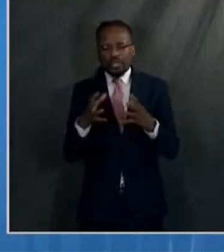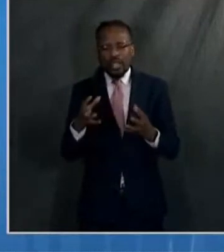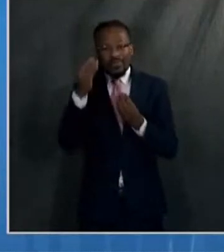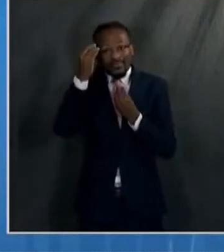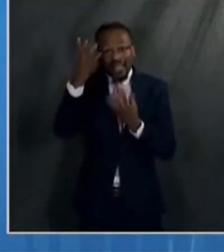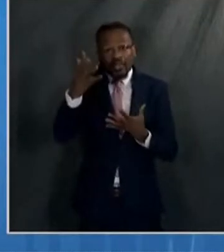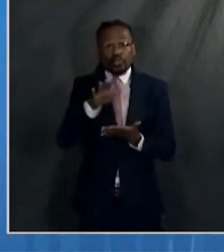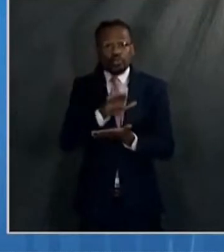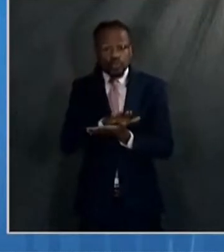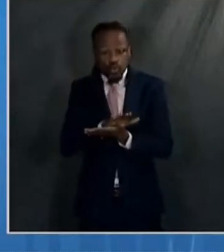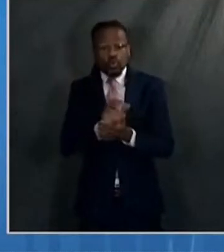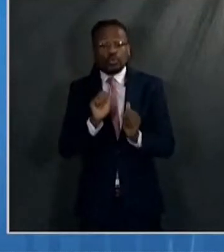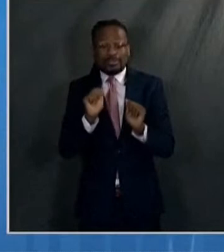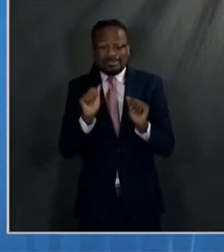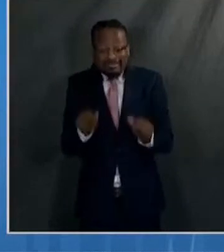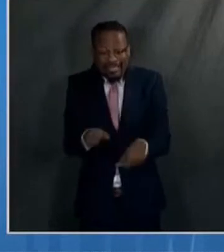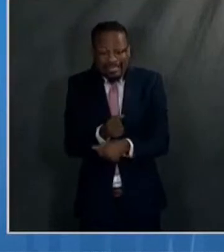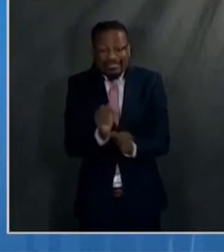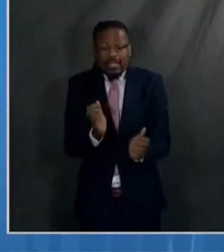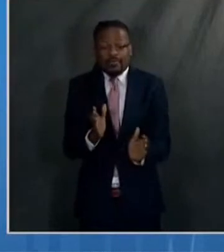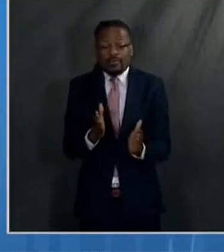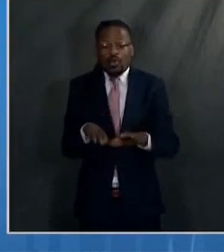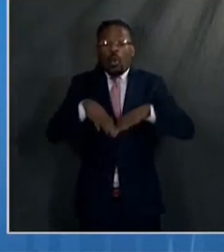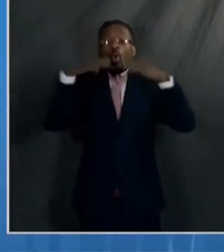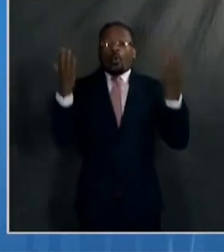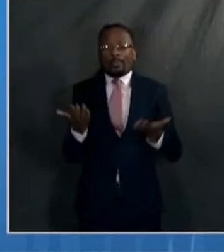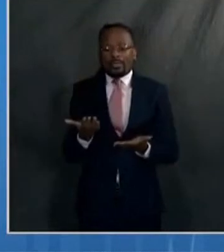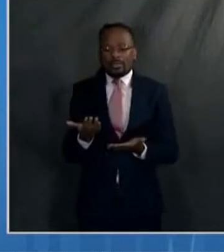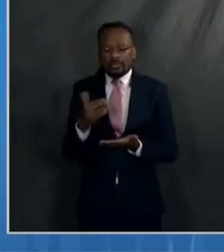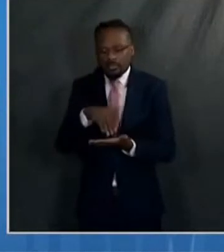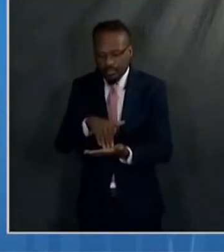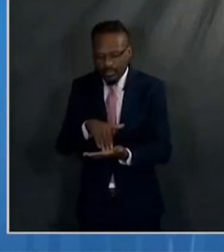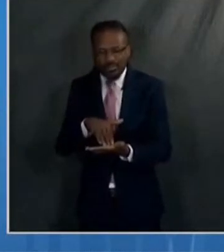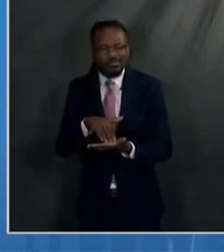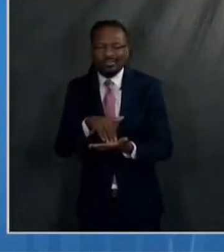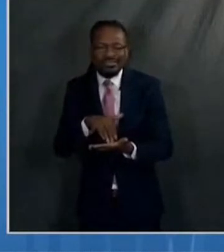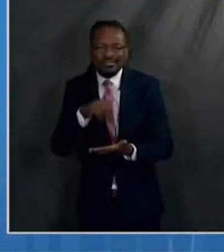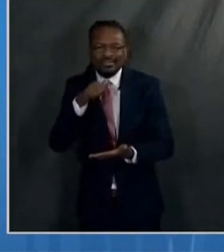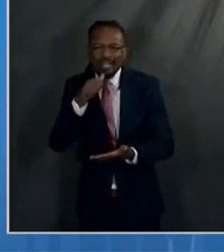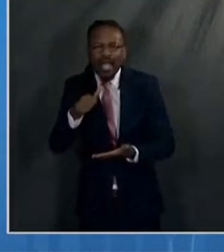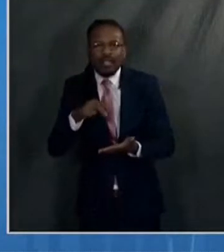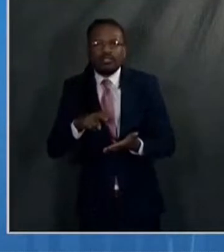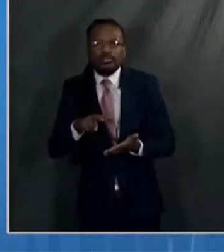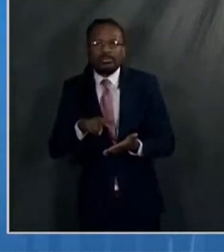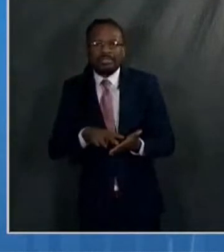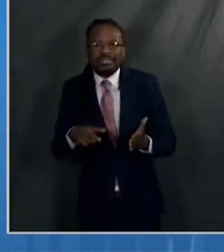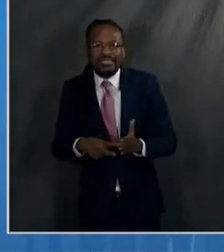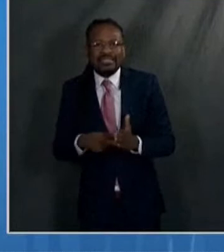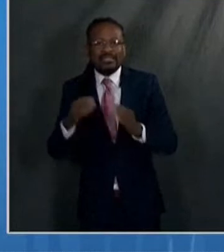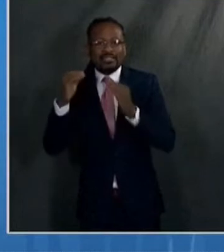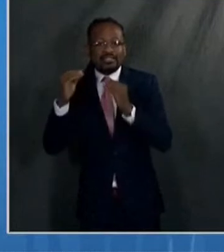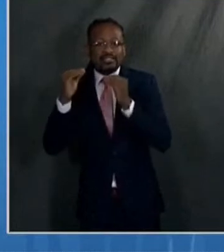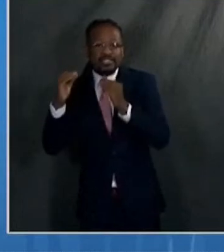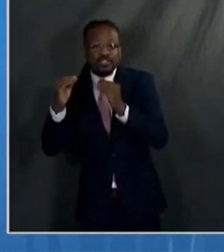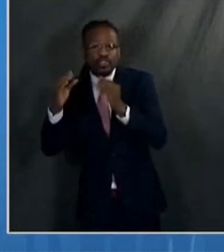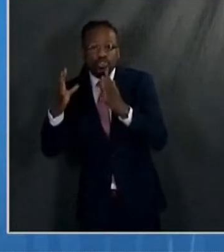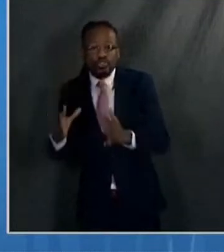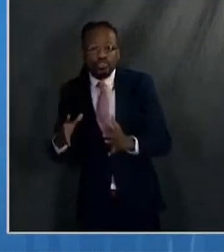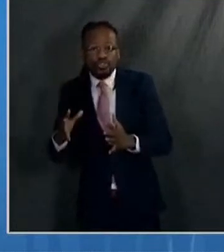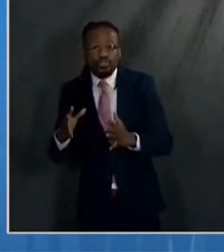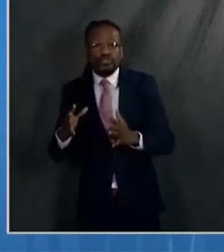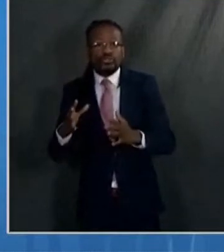can safely reopen, and that safe reopening does not suggest that teachers need to be vaccinated